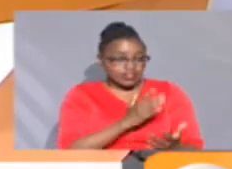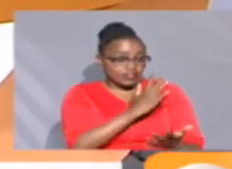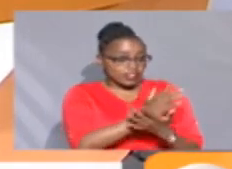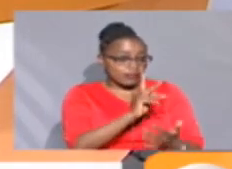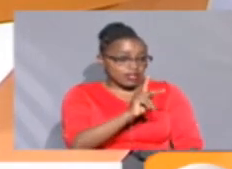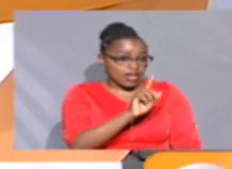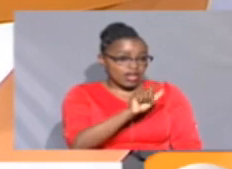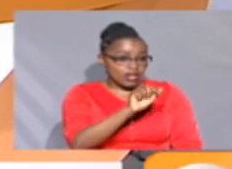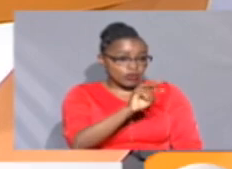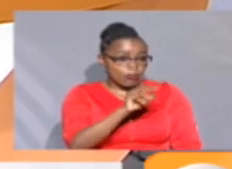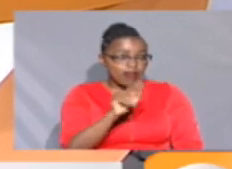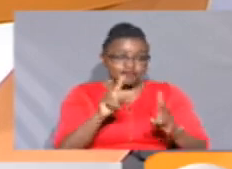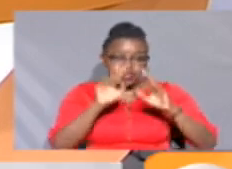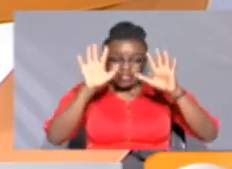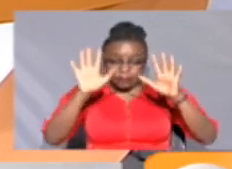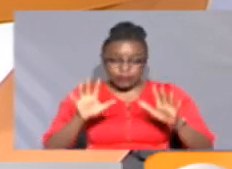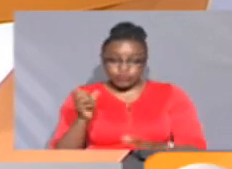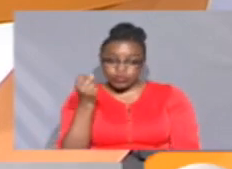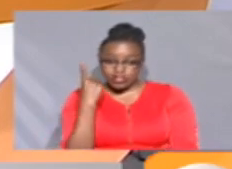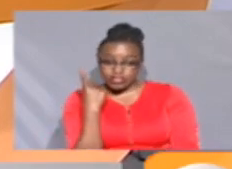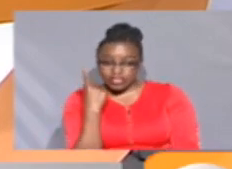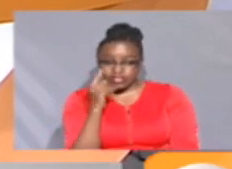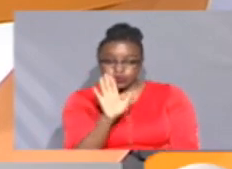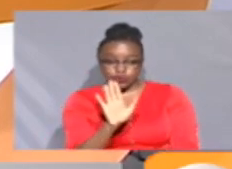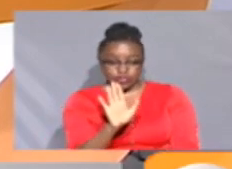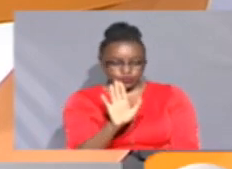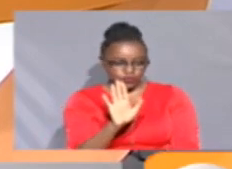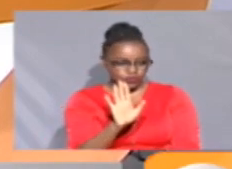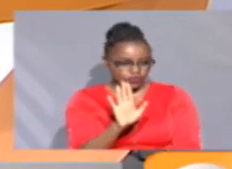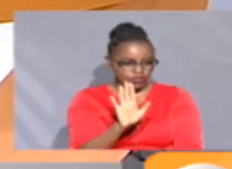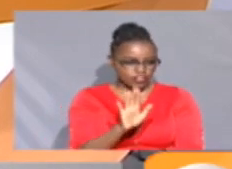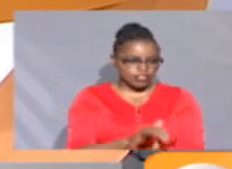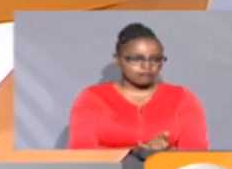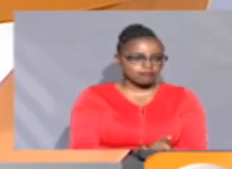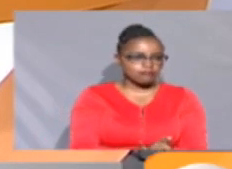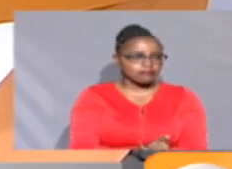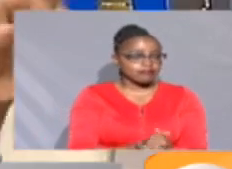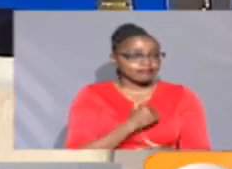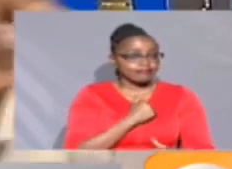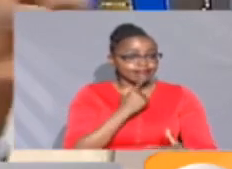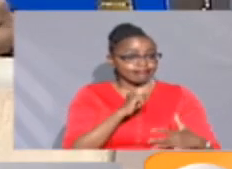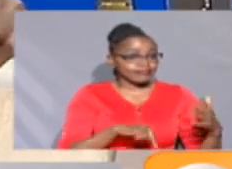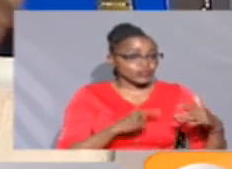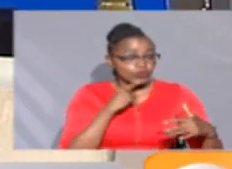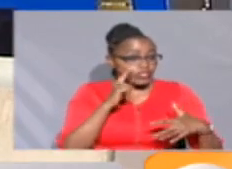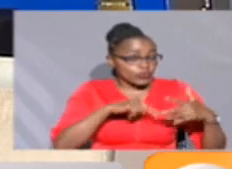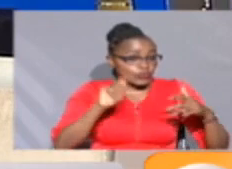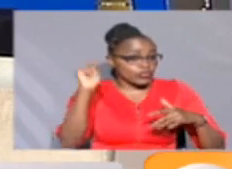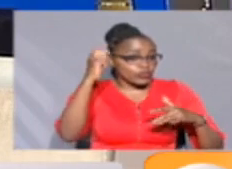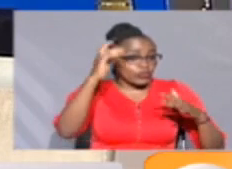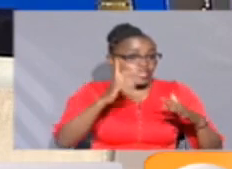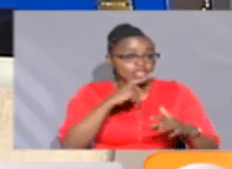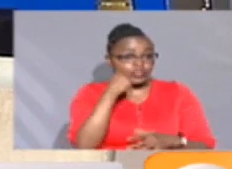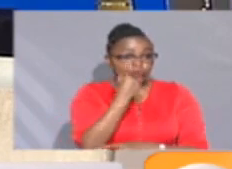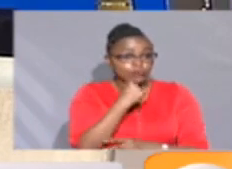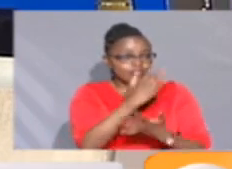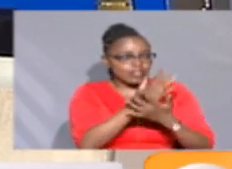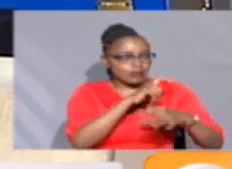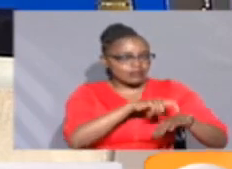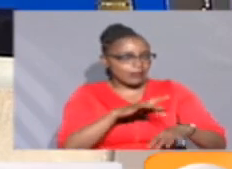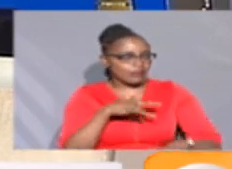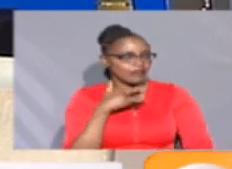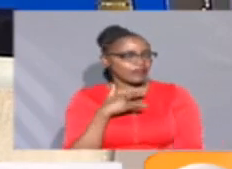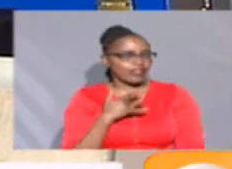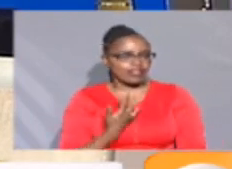Kaluma is saying which is very important. I understand you're about to do it. Just one moment. I'm saying, what do you tell then to Kenyans who sometimes